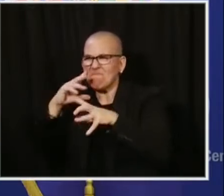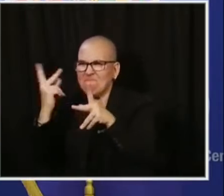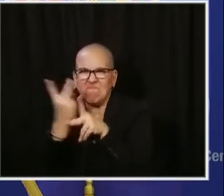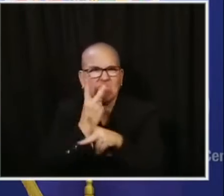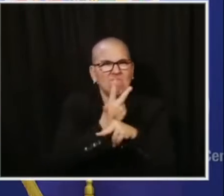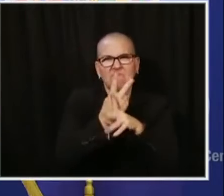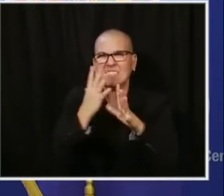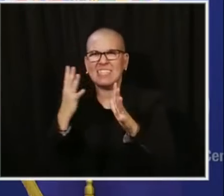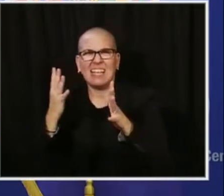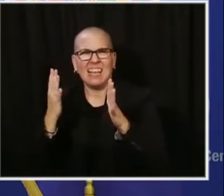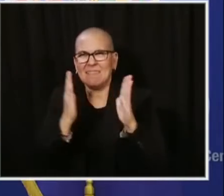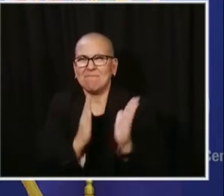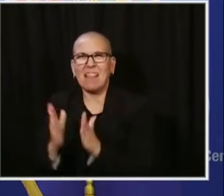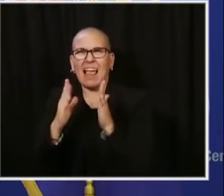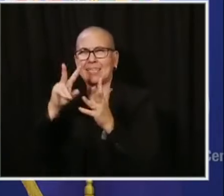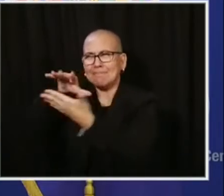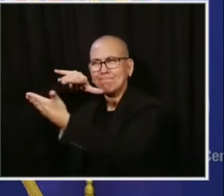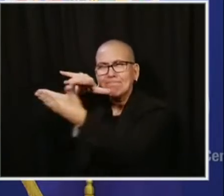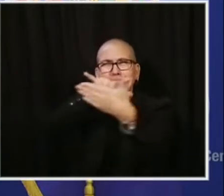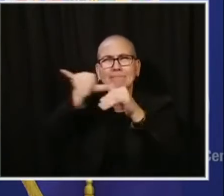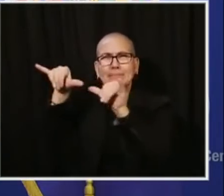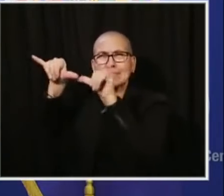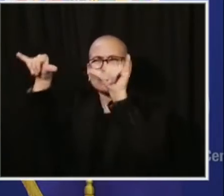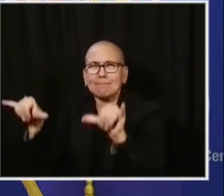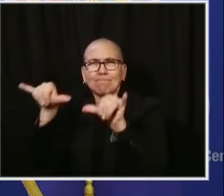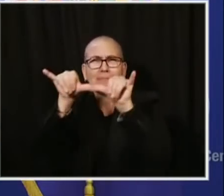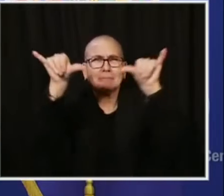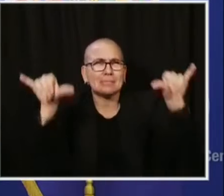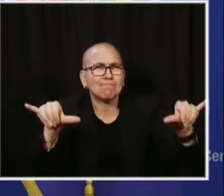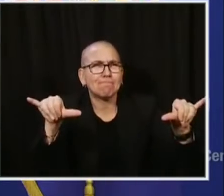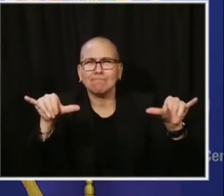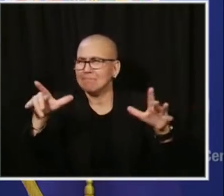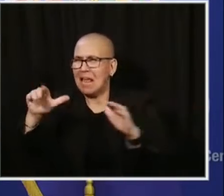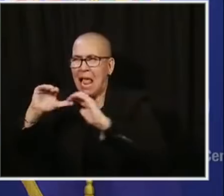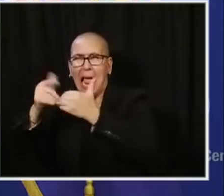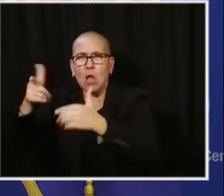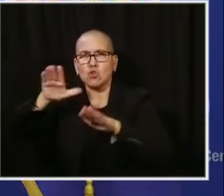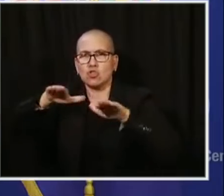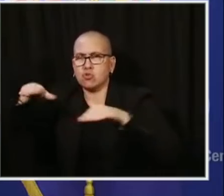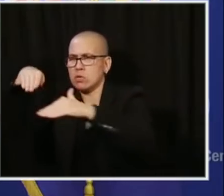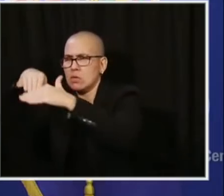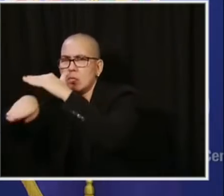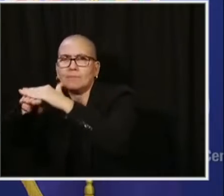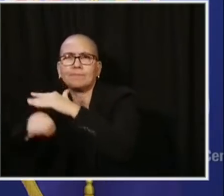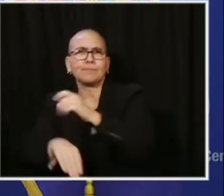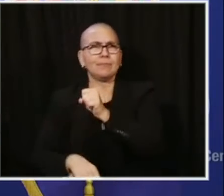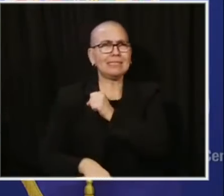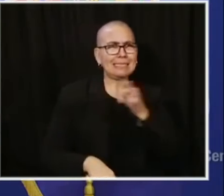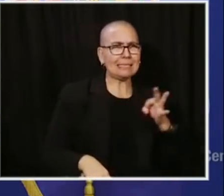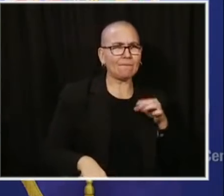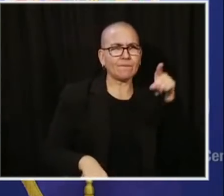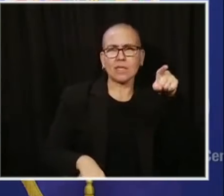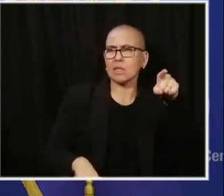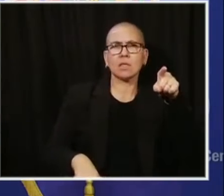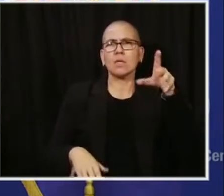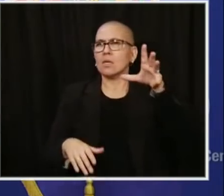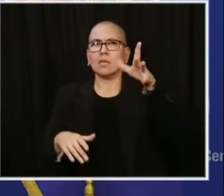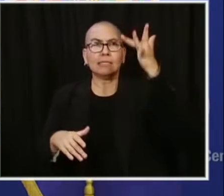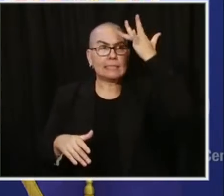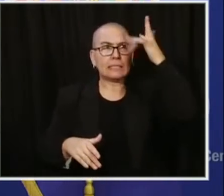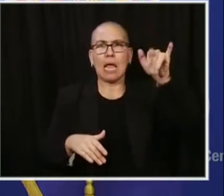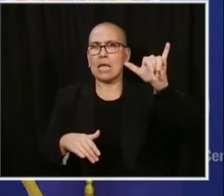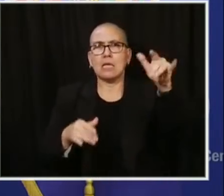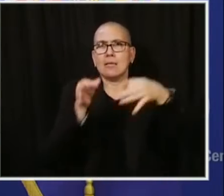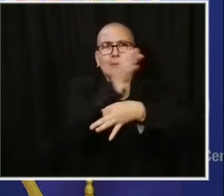daily, multiple times a day, we look at all of our scheduled care, we match it up with the resources we have available, and we make adjustments as necessary. We are seeing